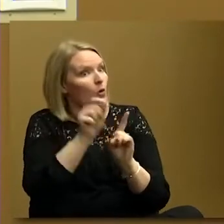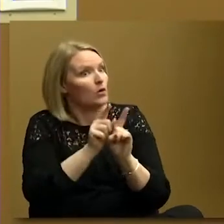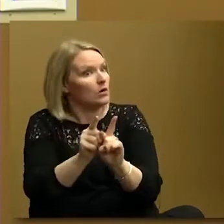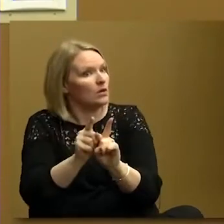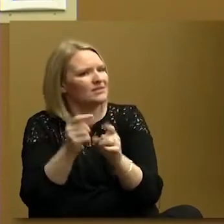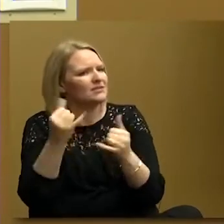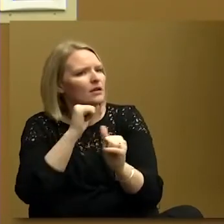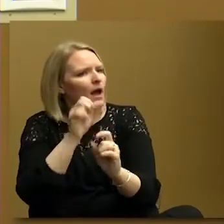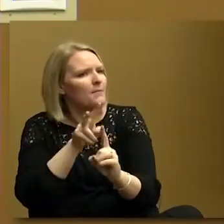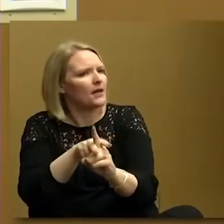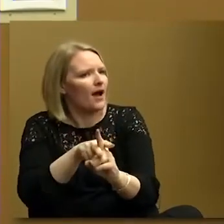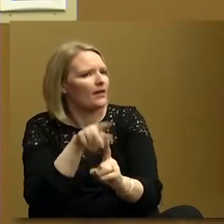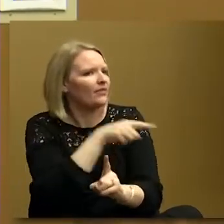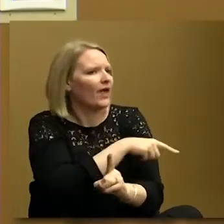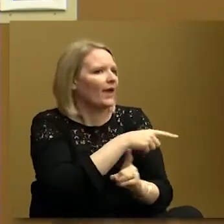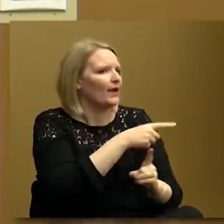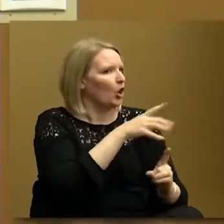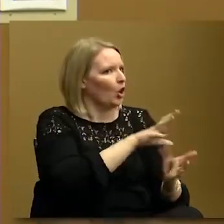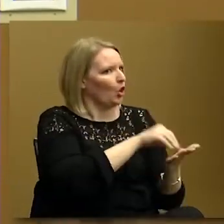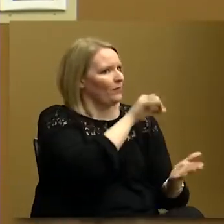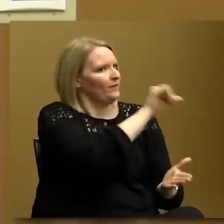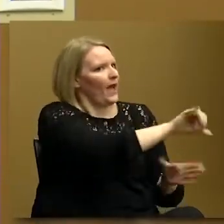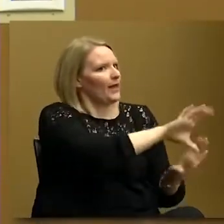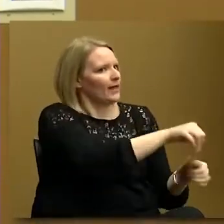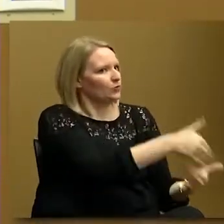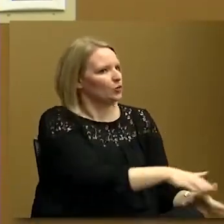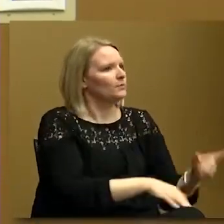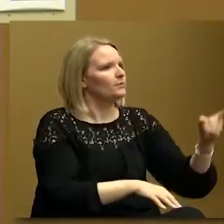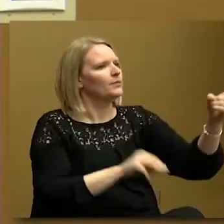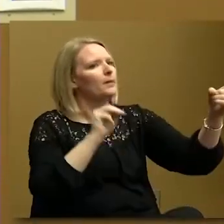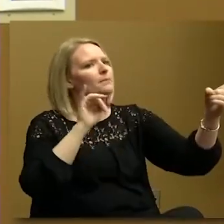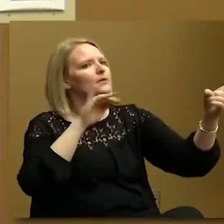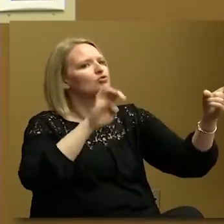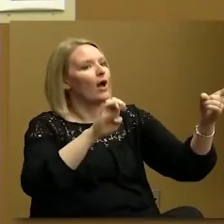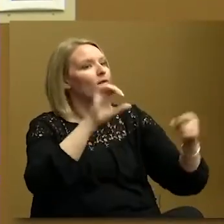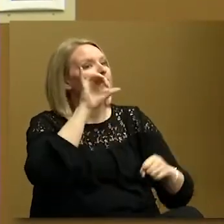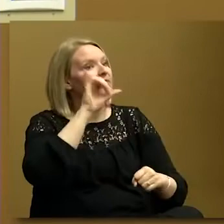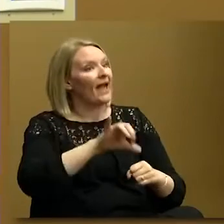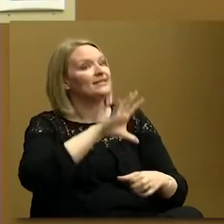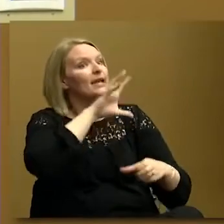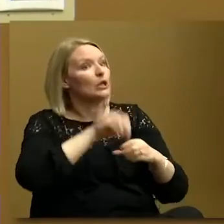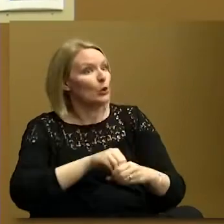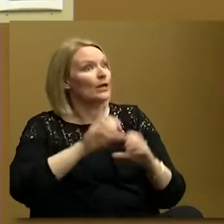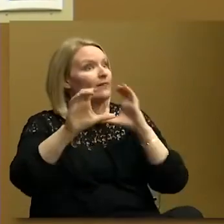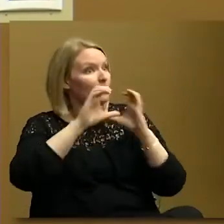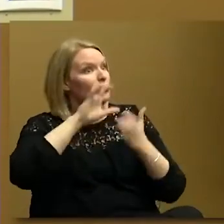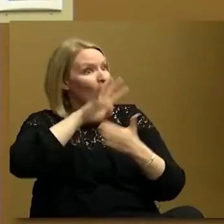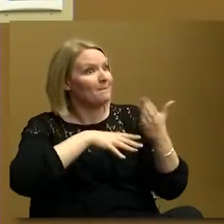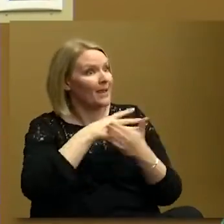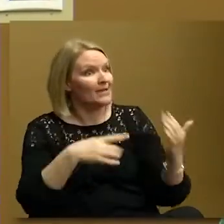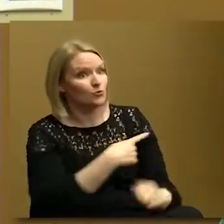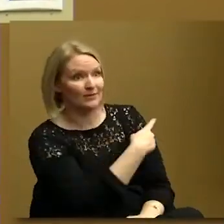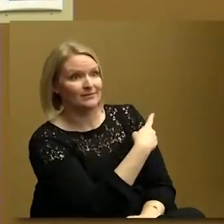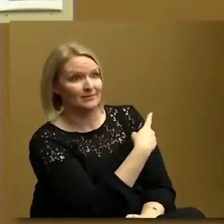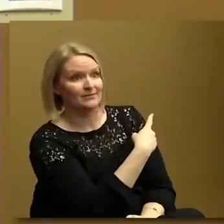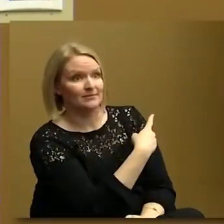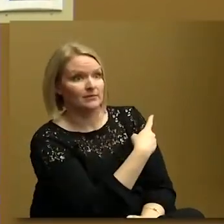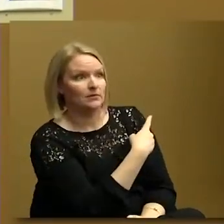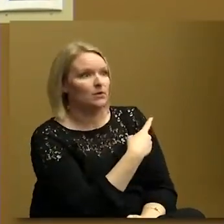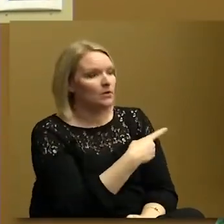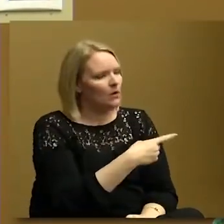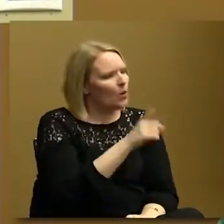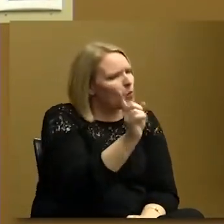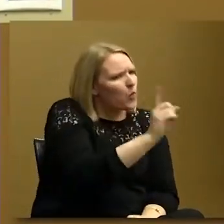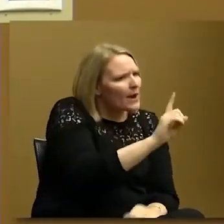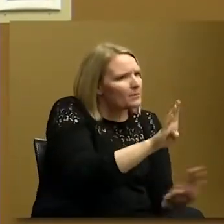here. Yes, ma'am, Michelle. And those are questions in the communication matrix. Yes. How many people they do it for? Where